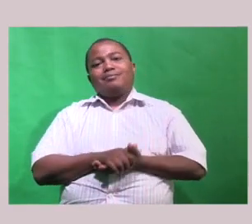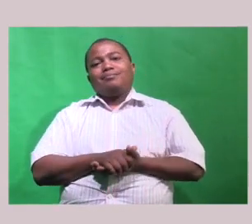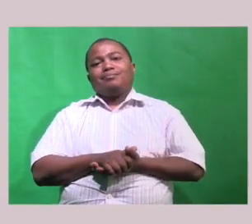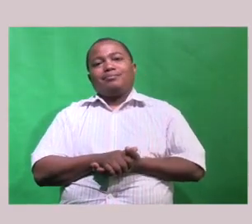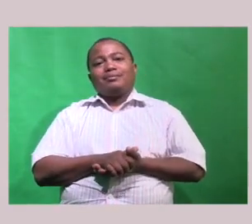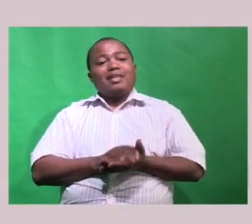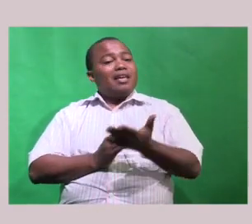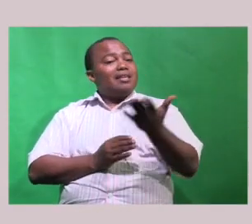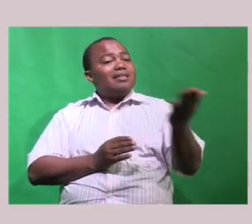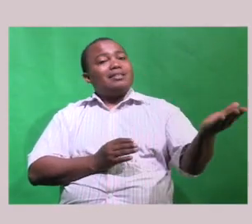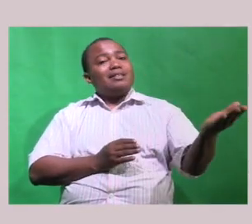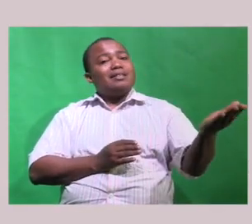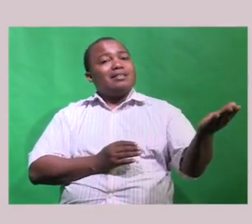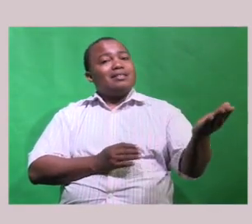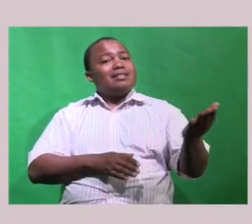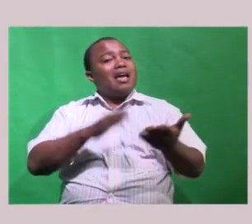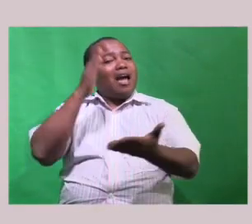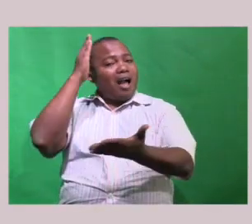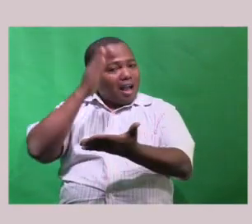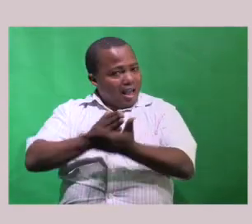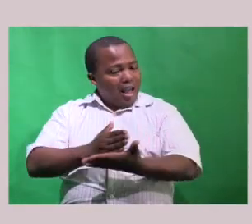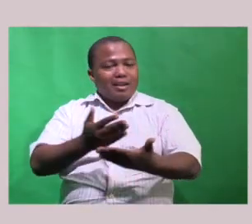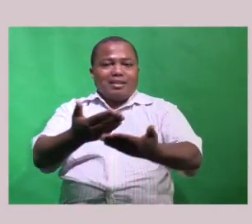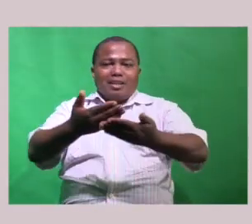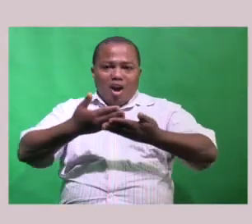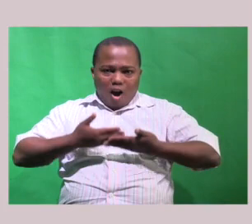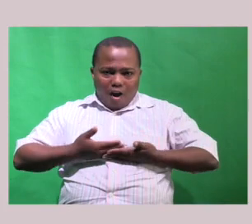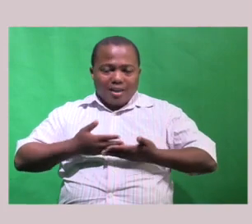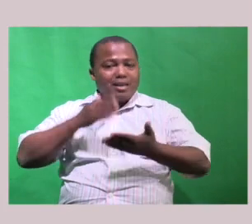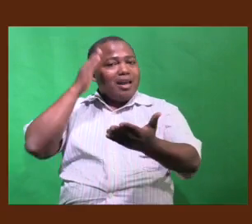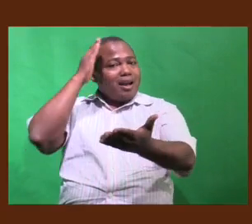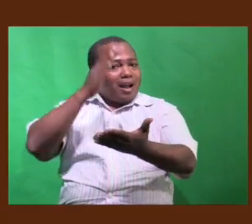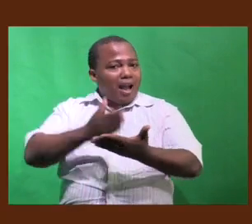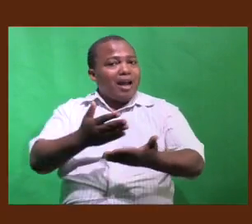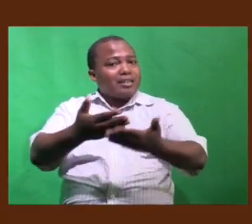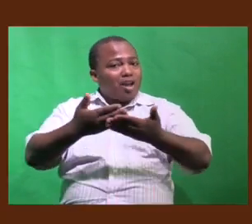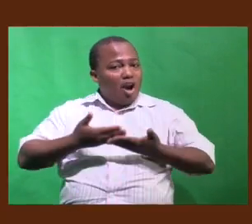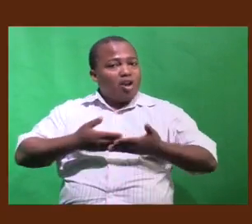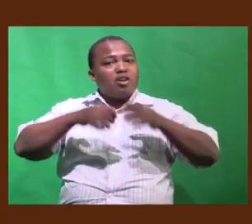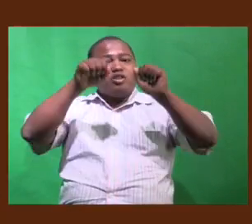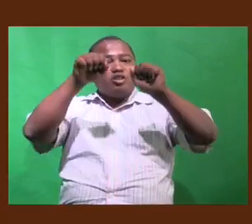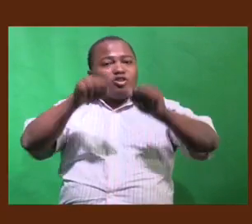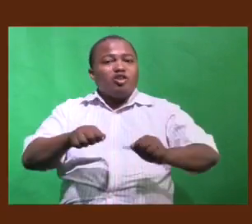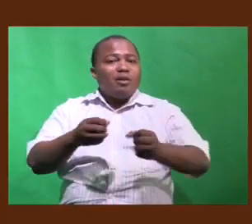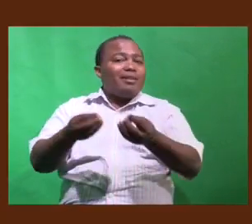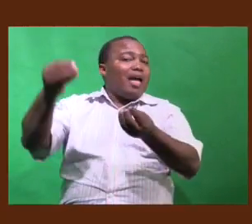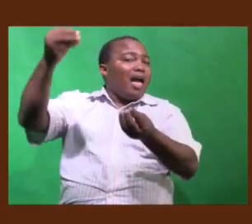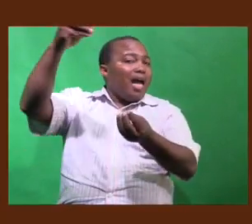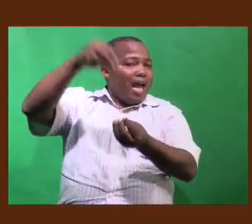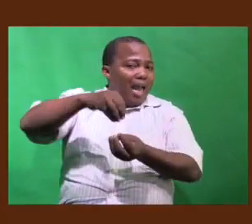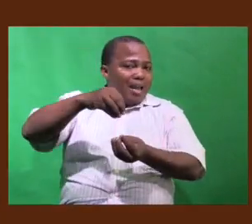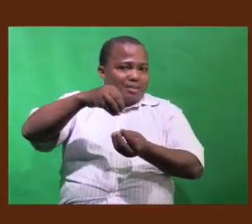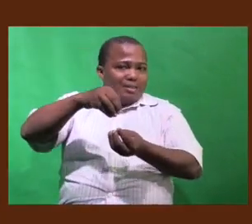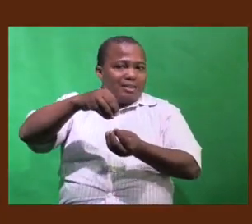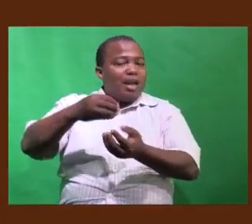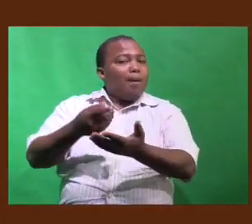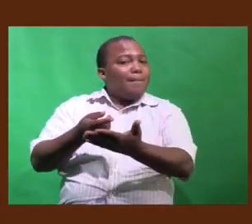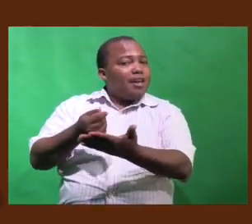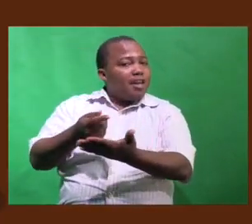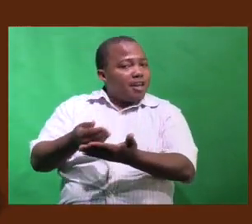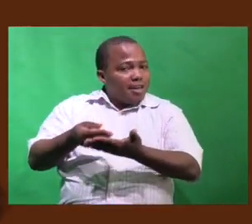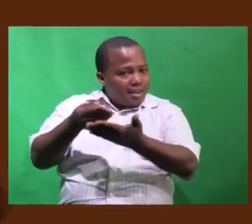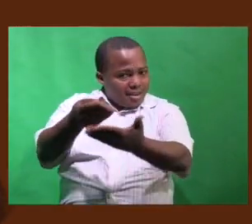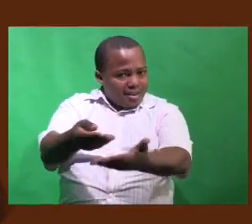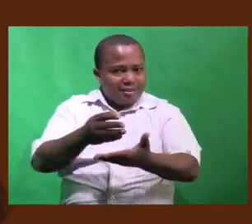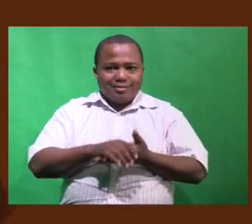This is a current owing. The current owing should be added by cash.